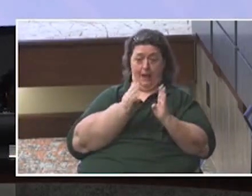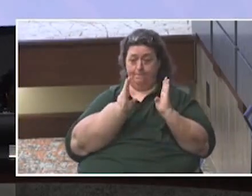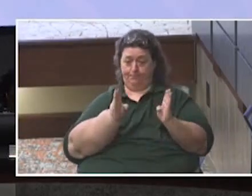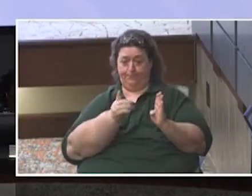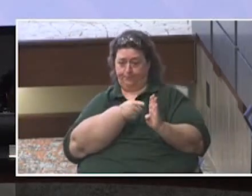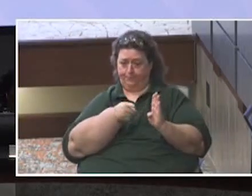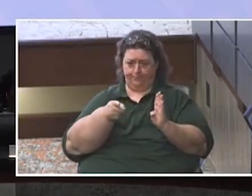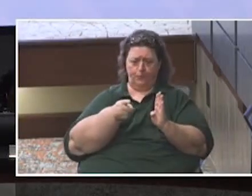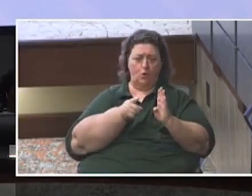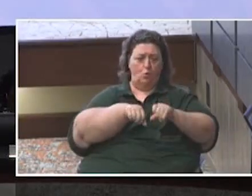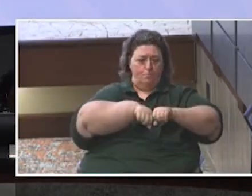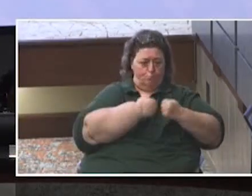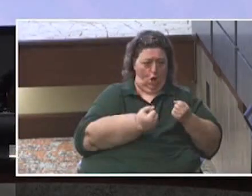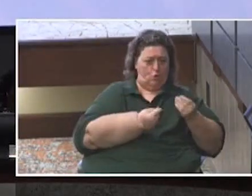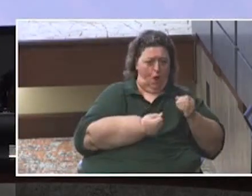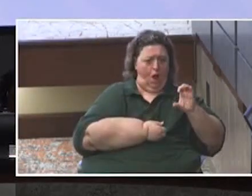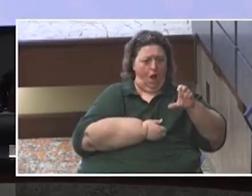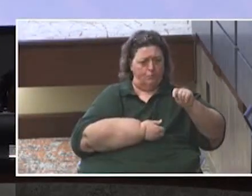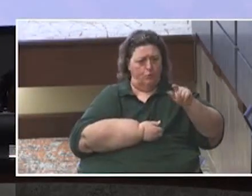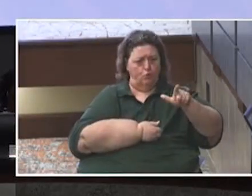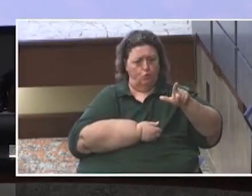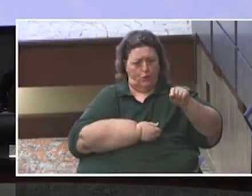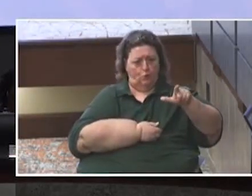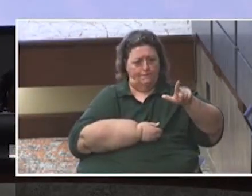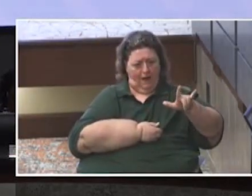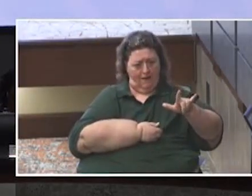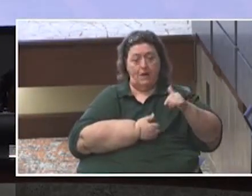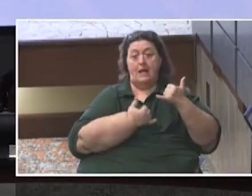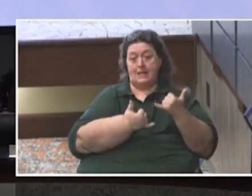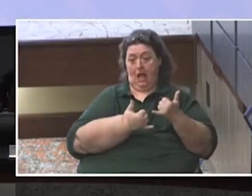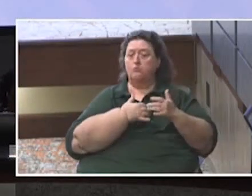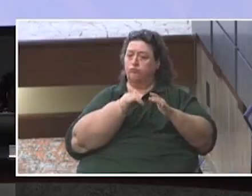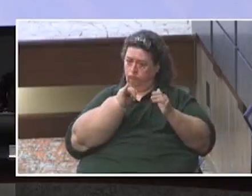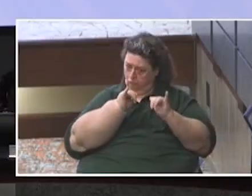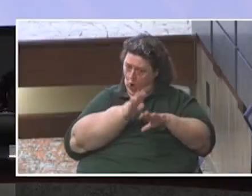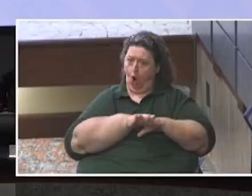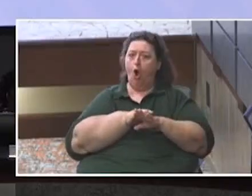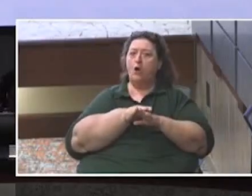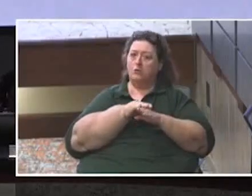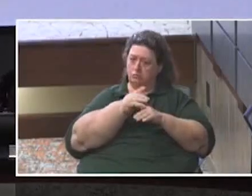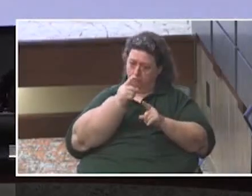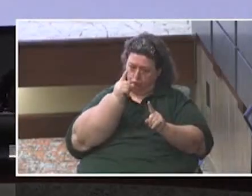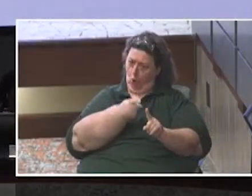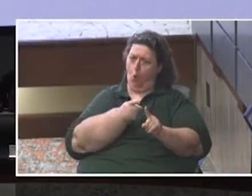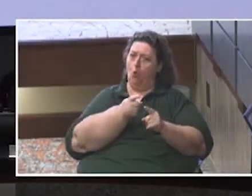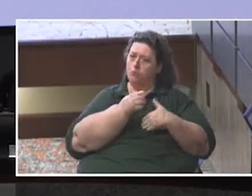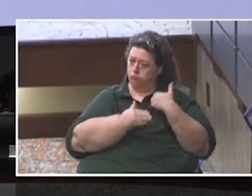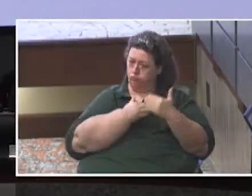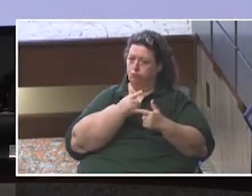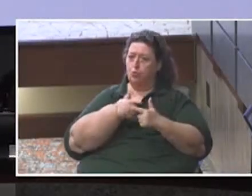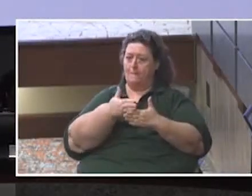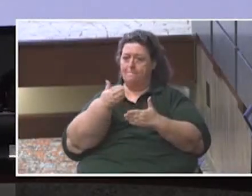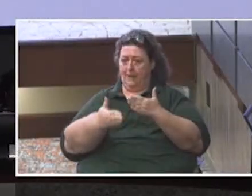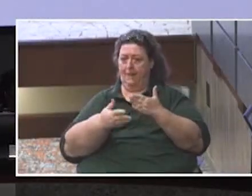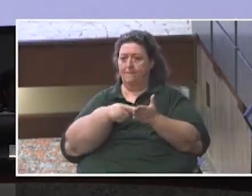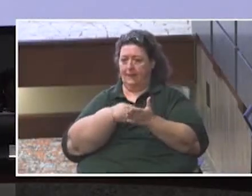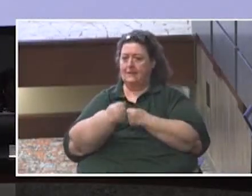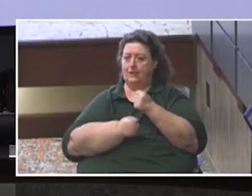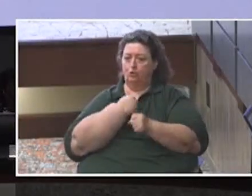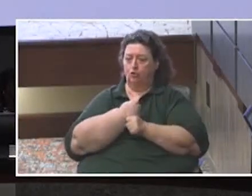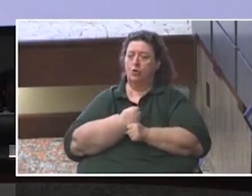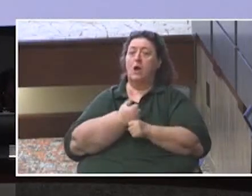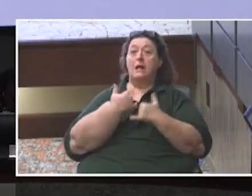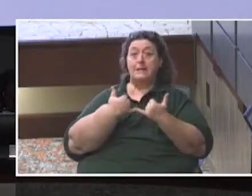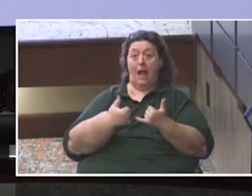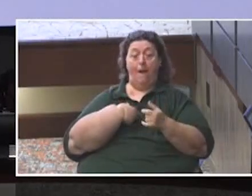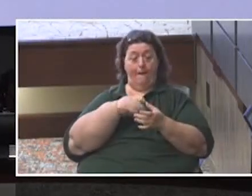up breaking ground October of '25, and we are on target for a completion by the end of the year. I mentioned building